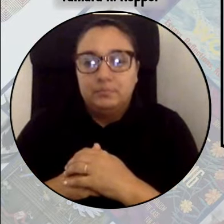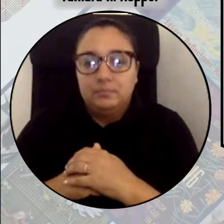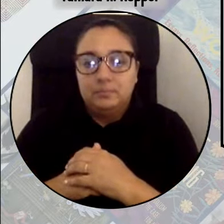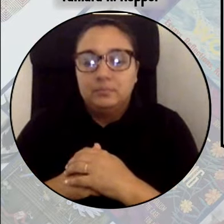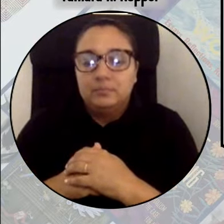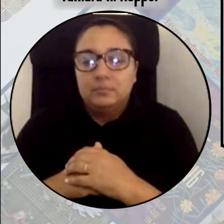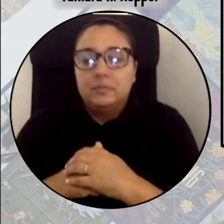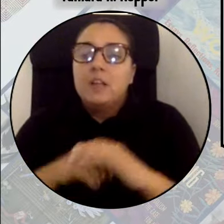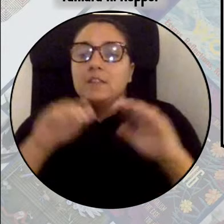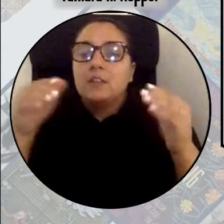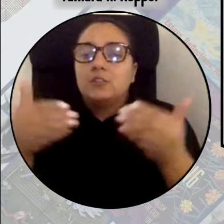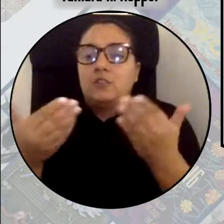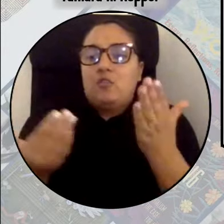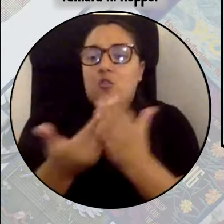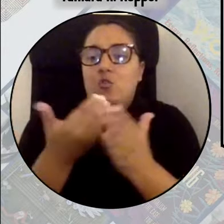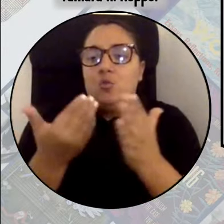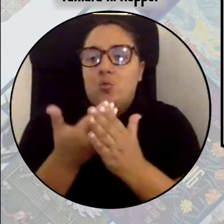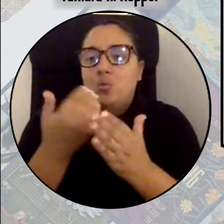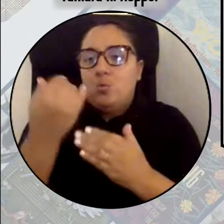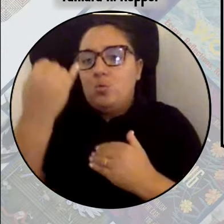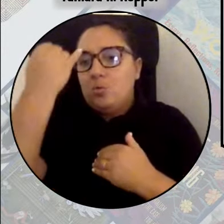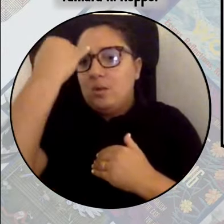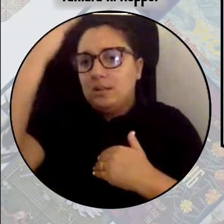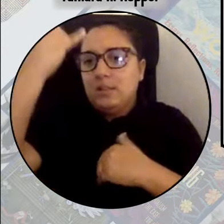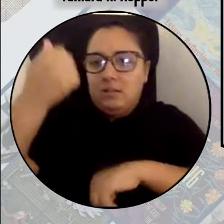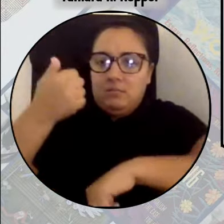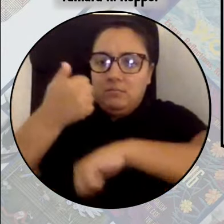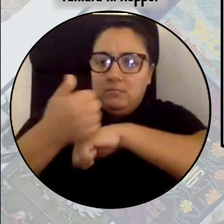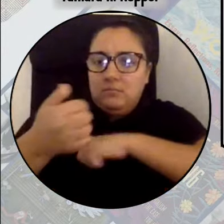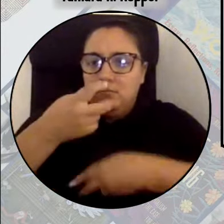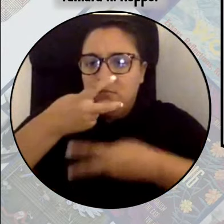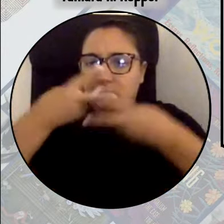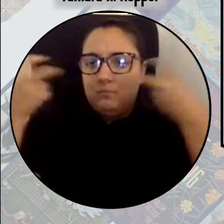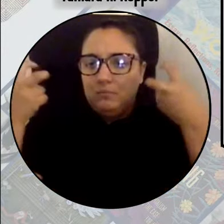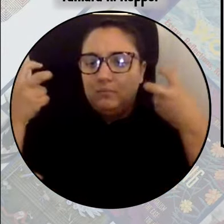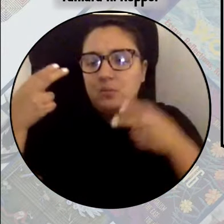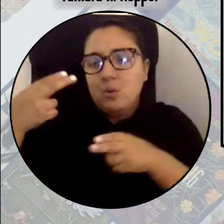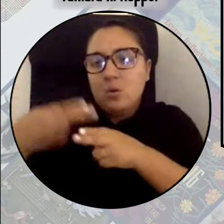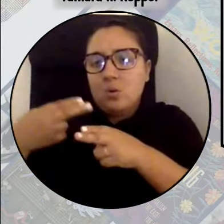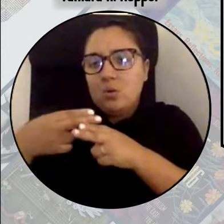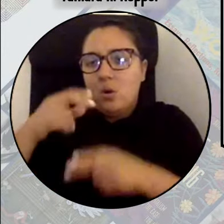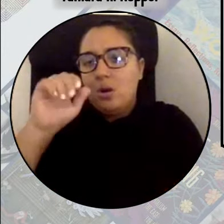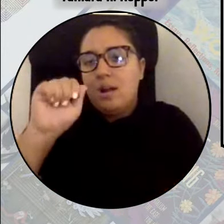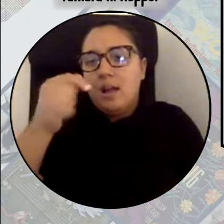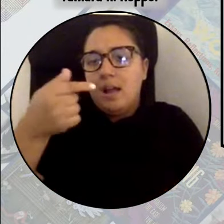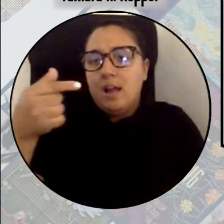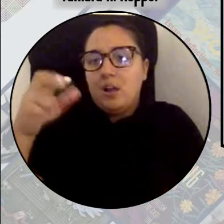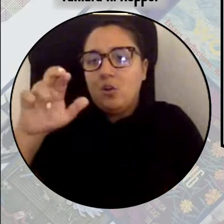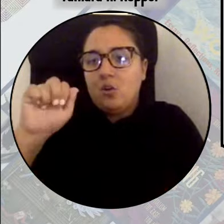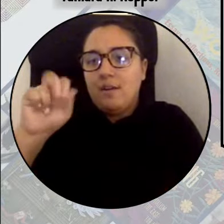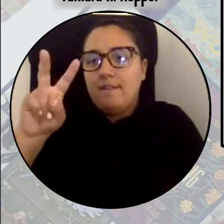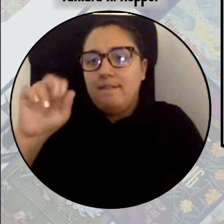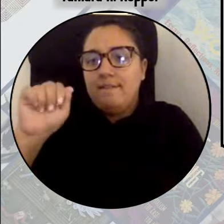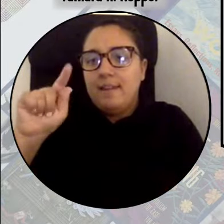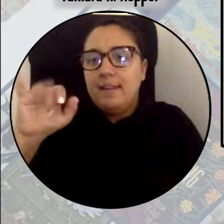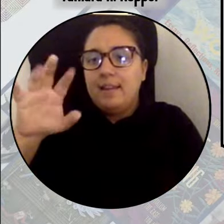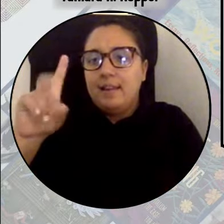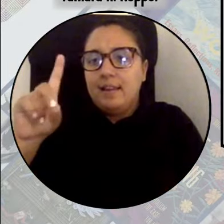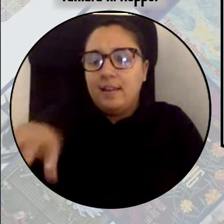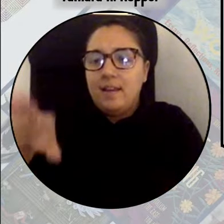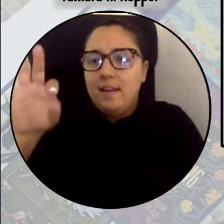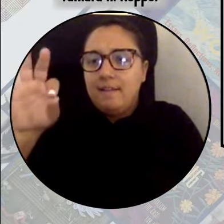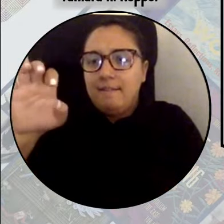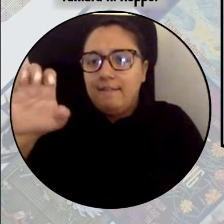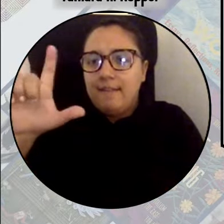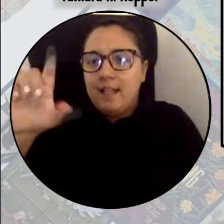felony and the expanded definition of what can constitute an aggravated felony and how aggravated felonies are used